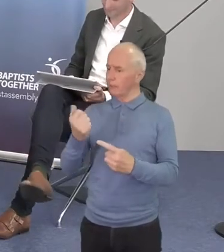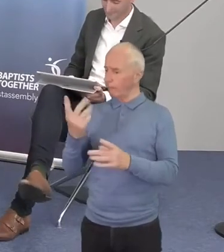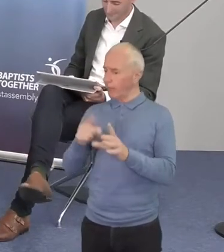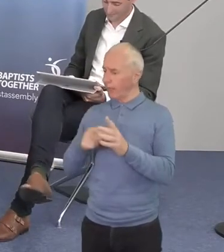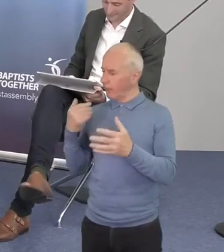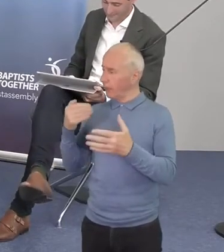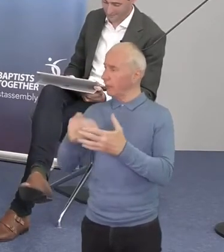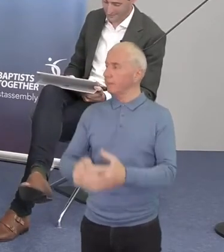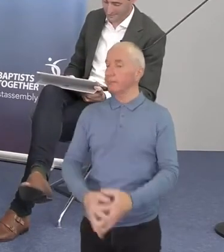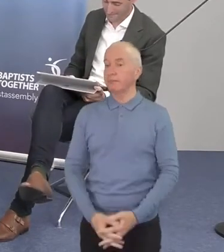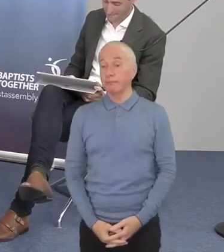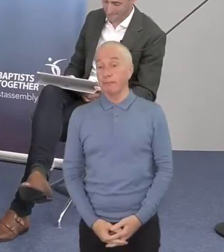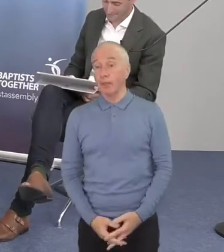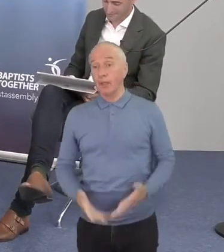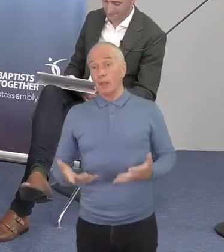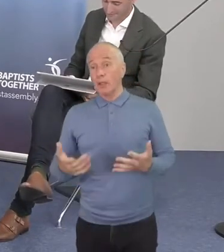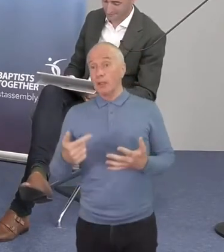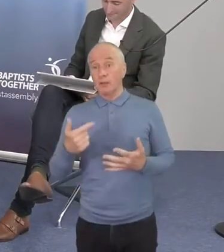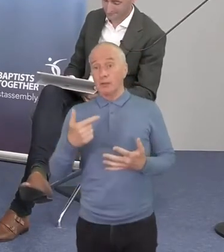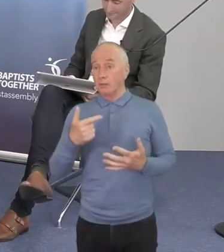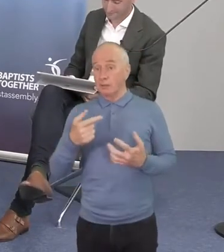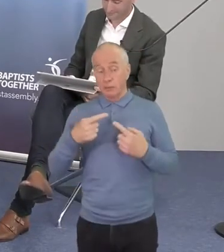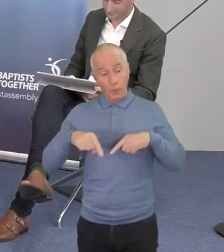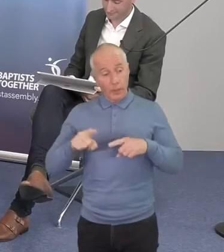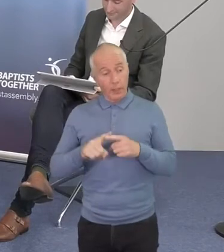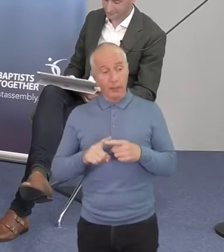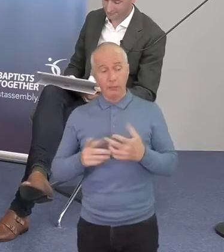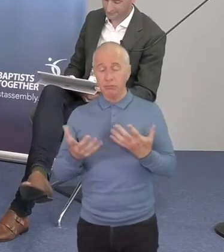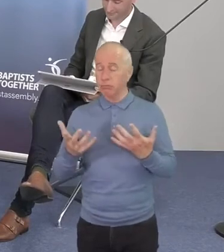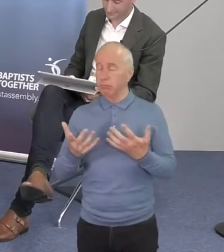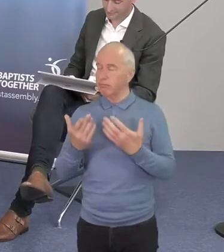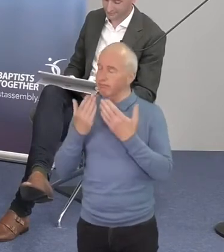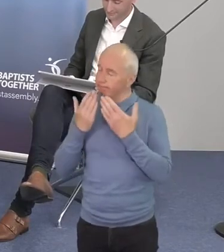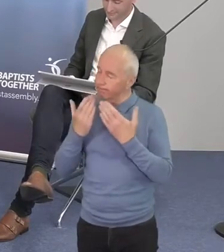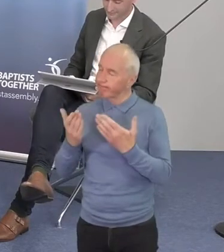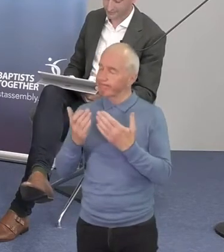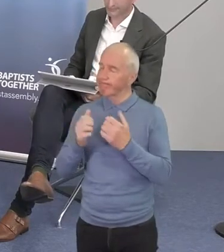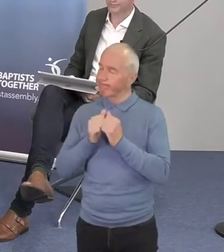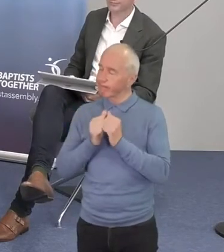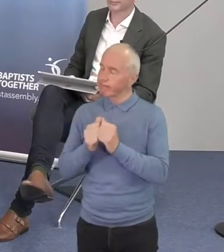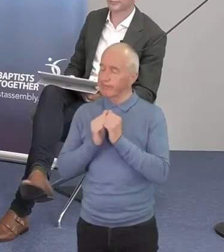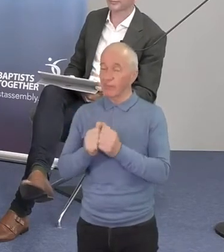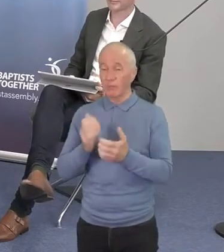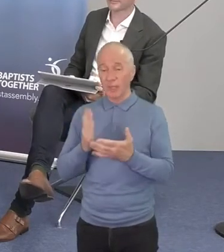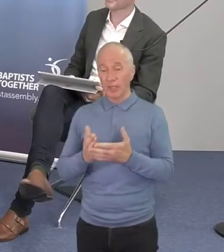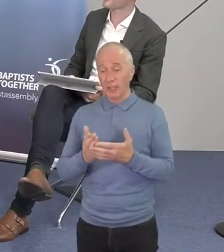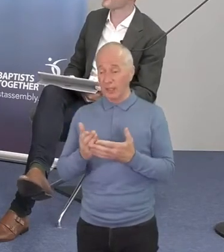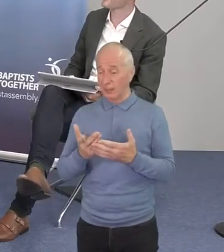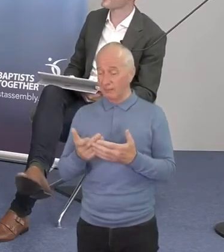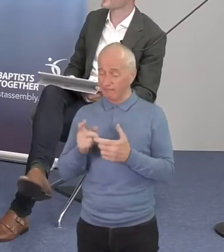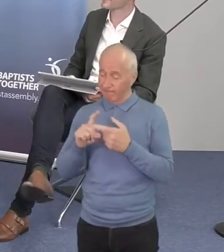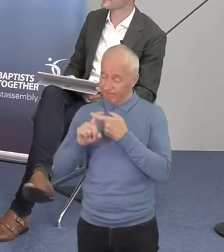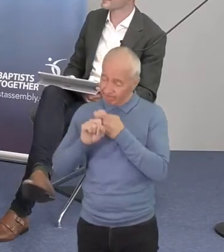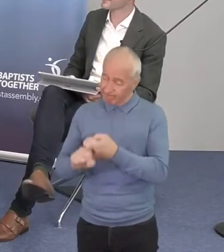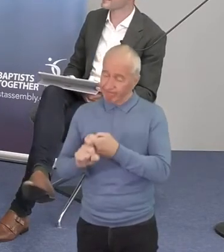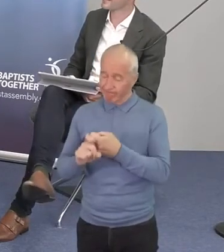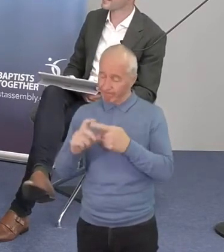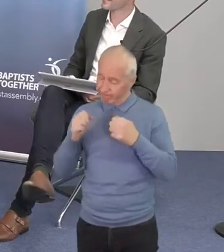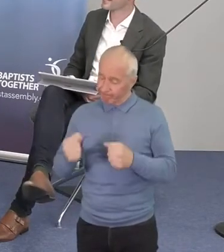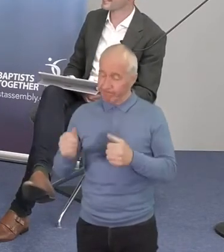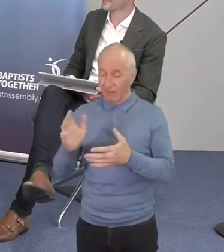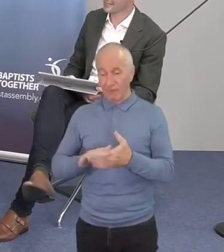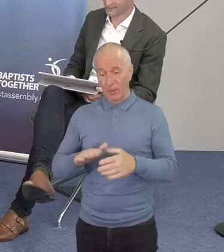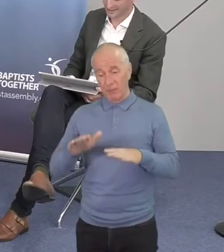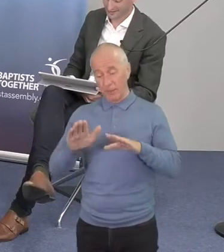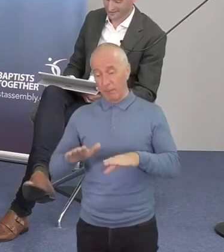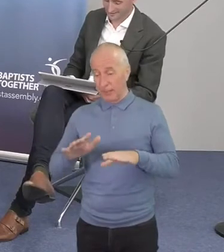we are just grateful for just a tremendous commitment from the British family. We continue to